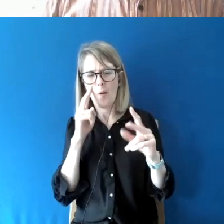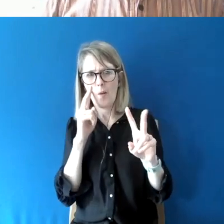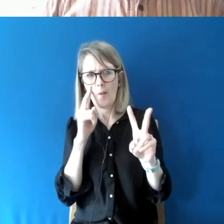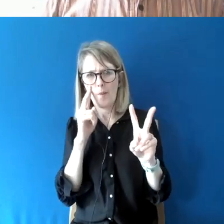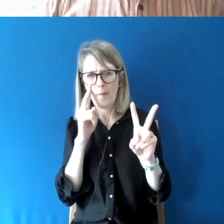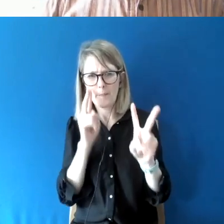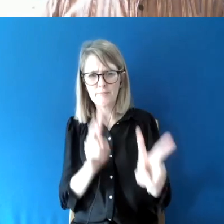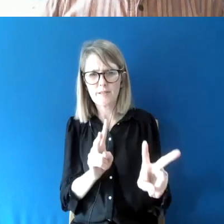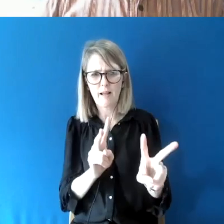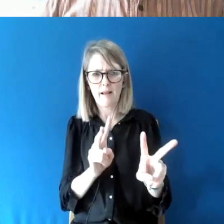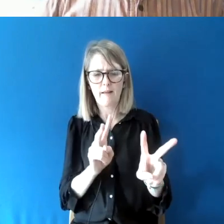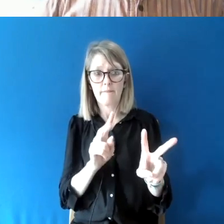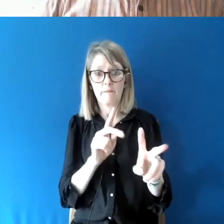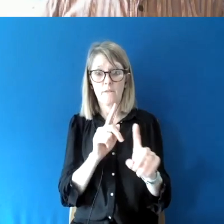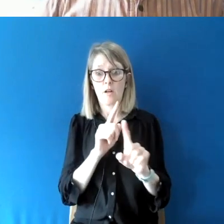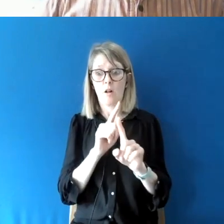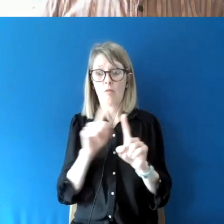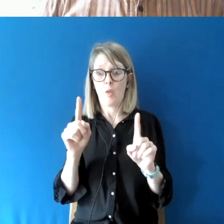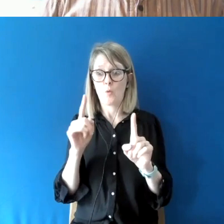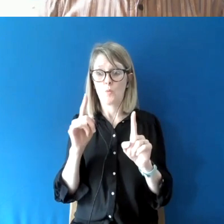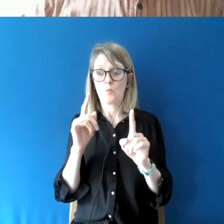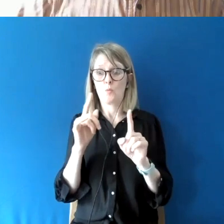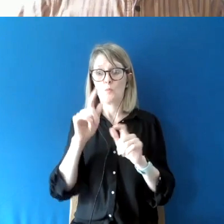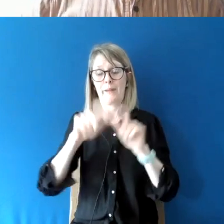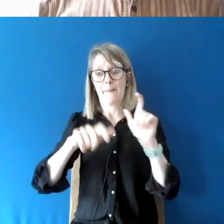who historically have gained power